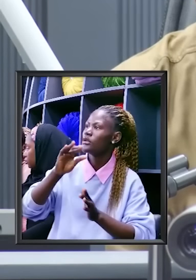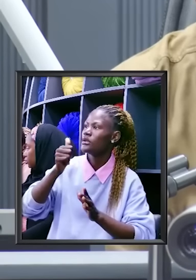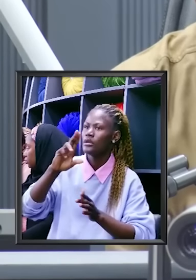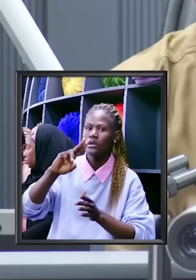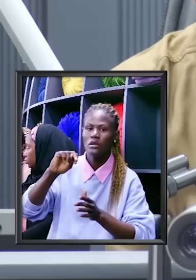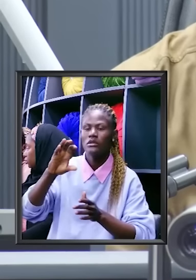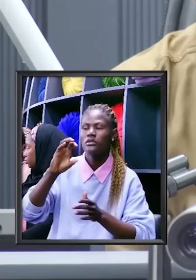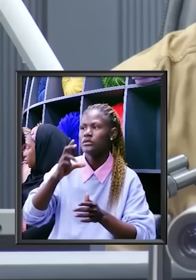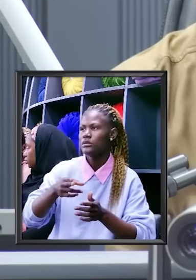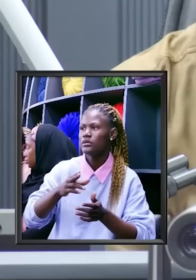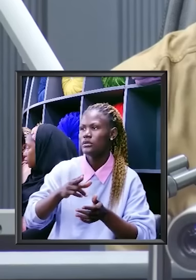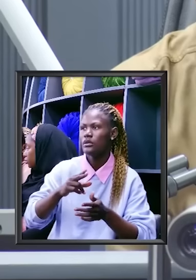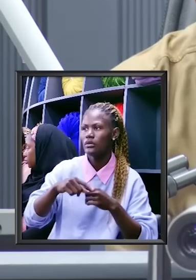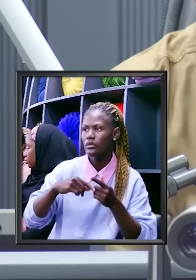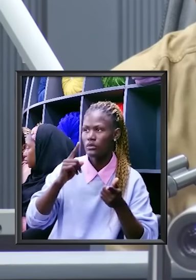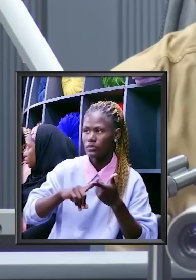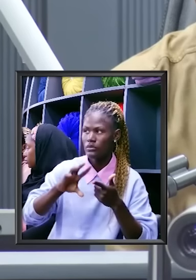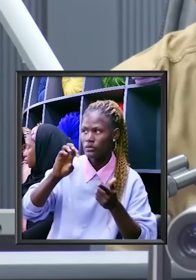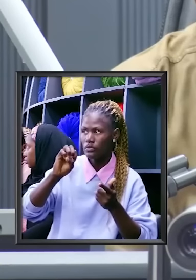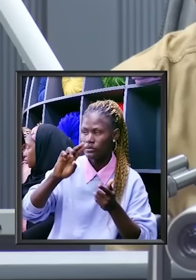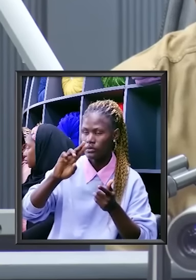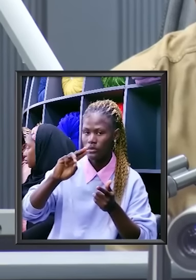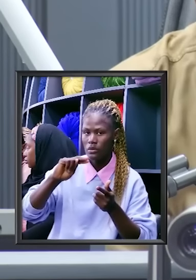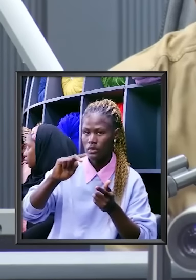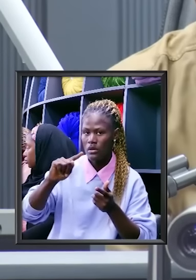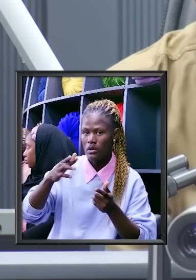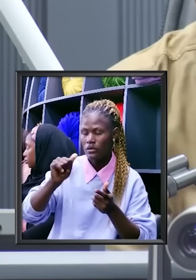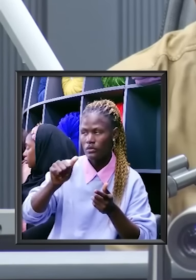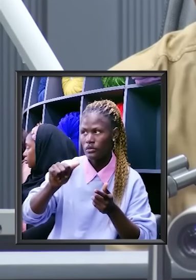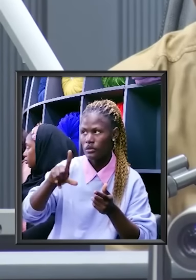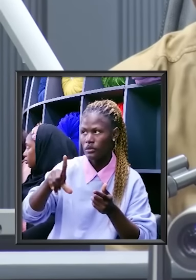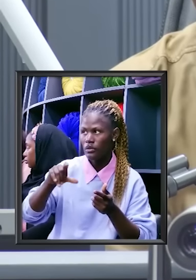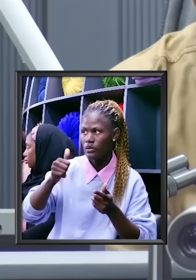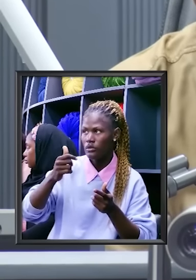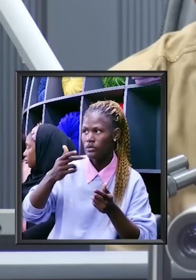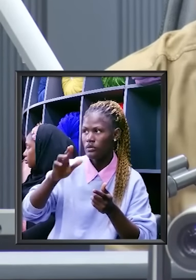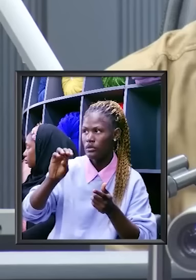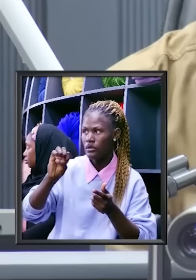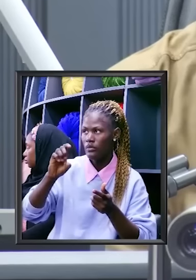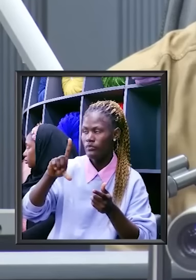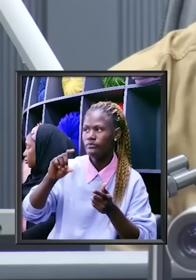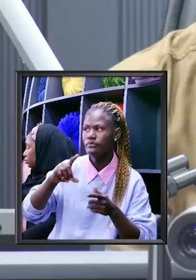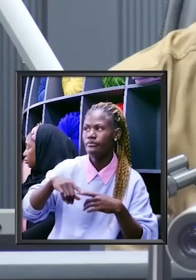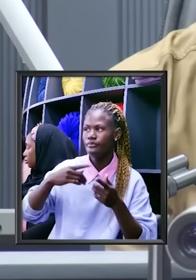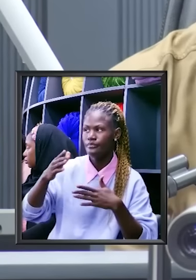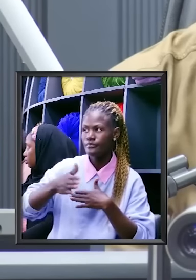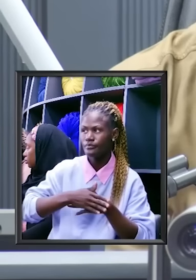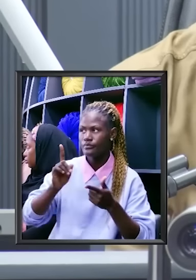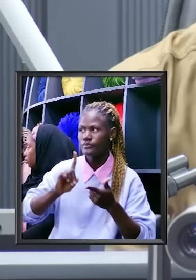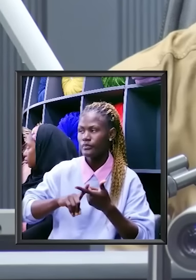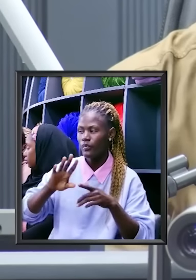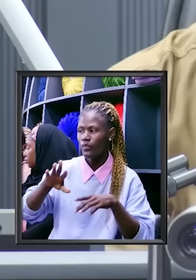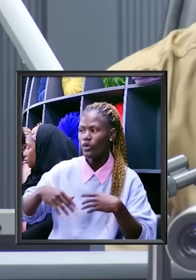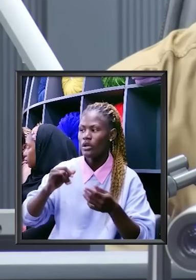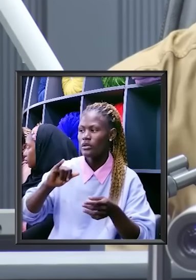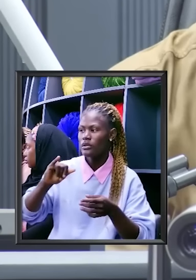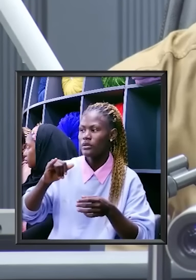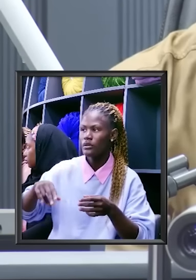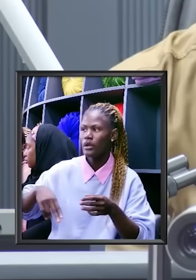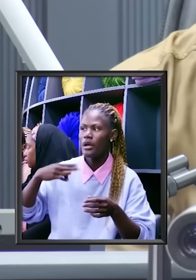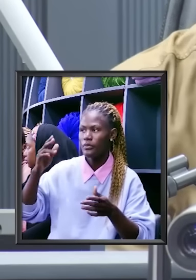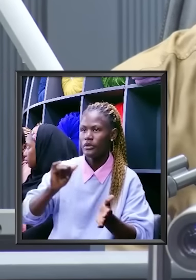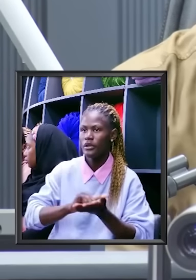to central area where I bank. On getting there, they referred me back to where the thing happened, that they cannot